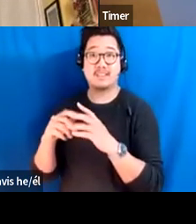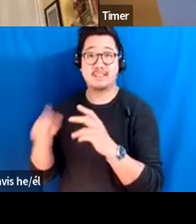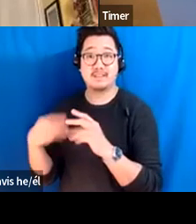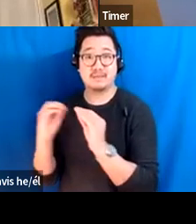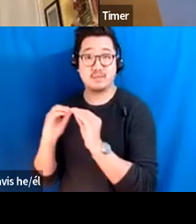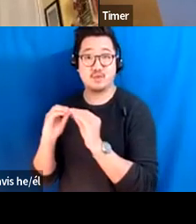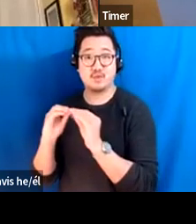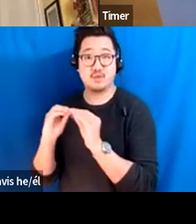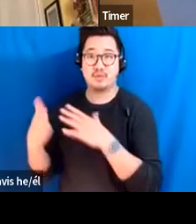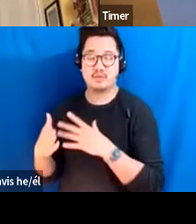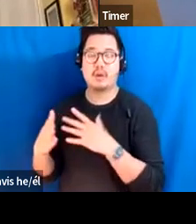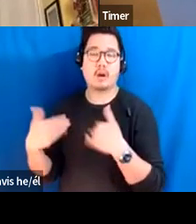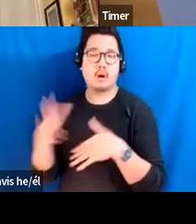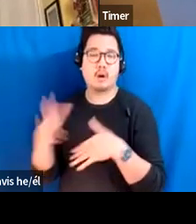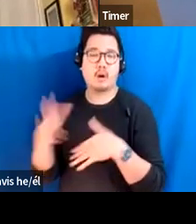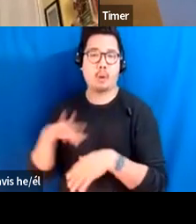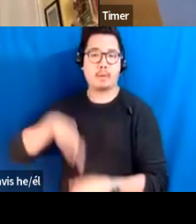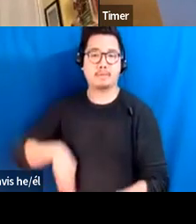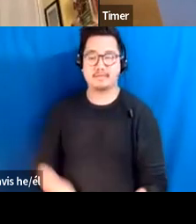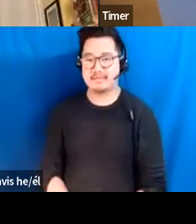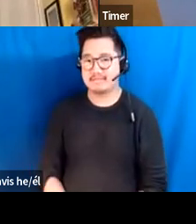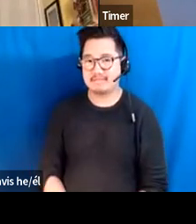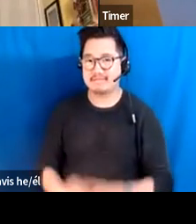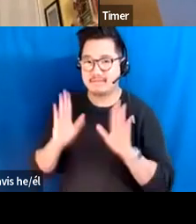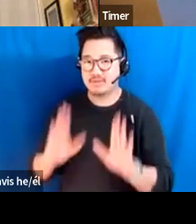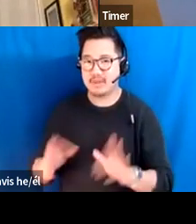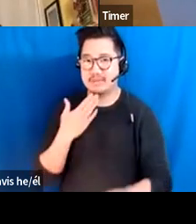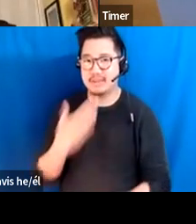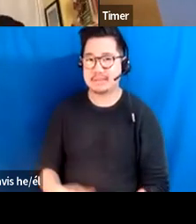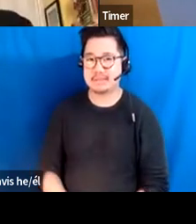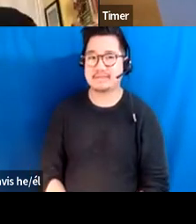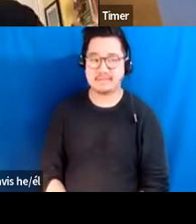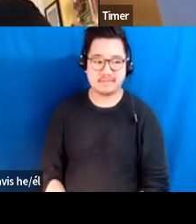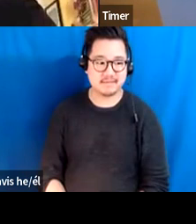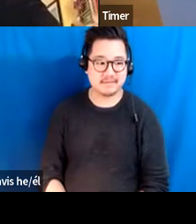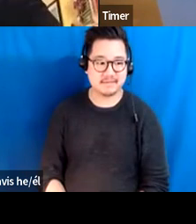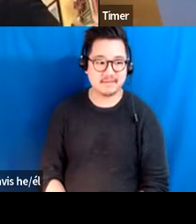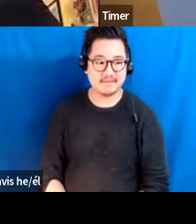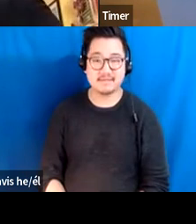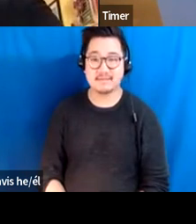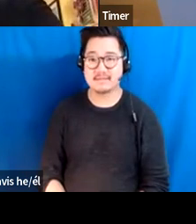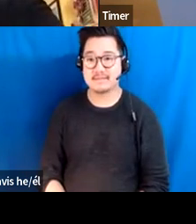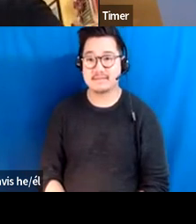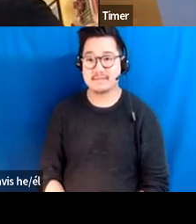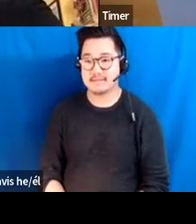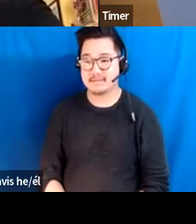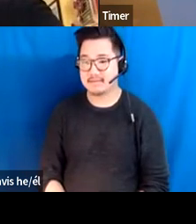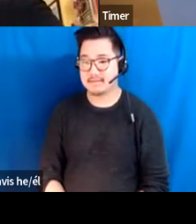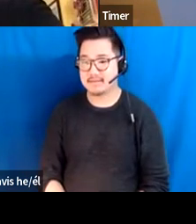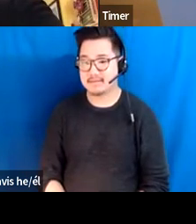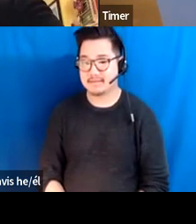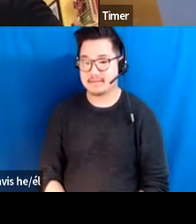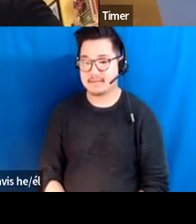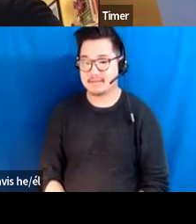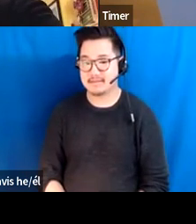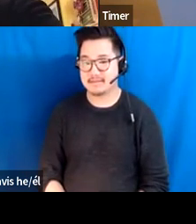supportive in their work too so great thank you thank you thank